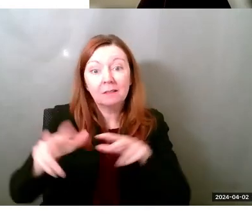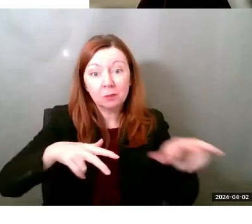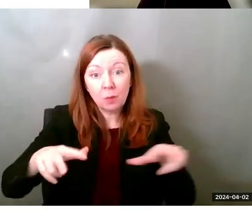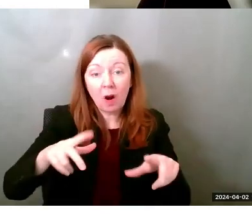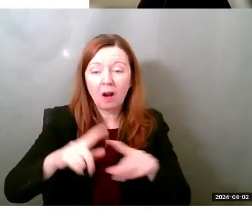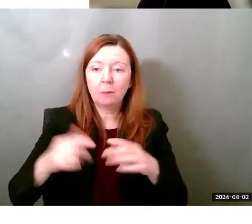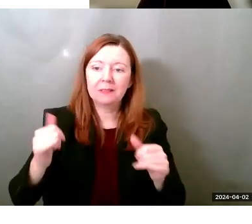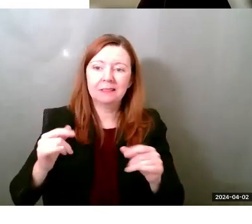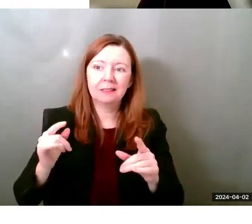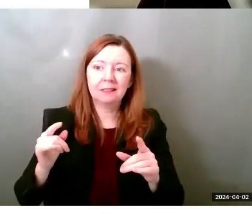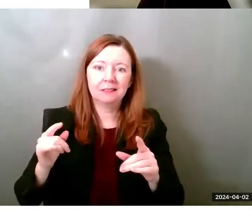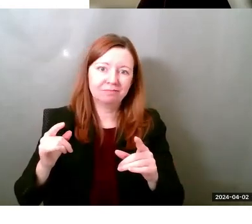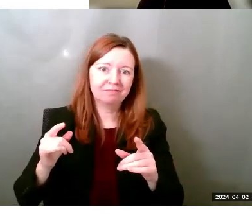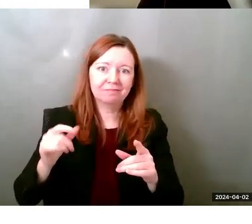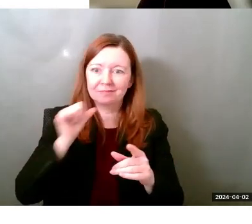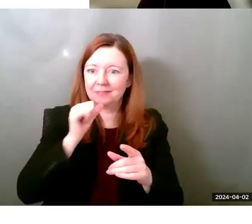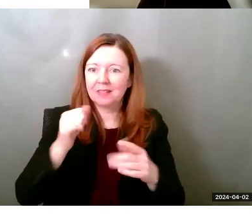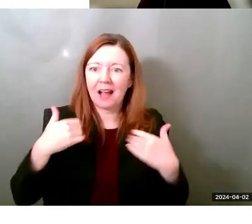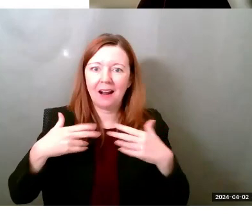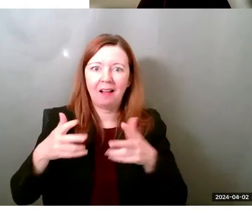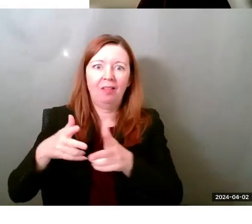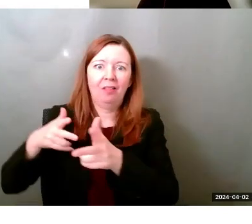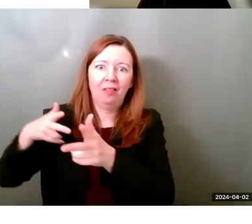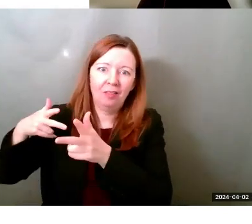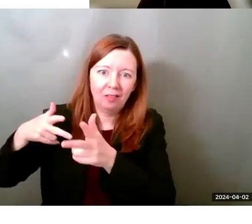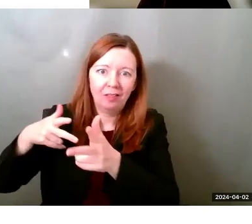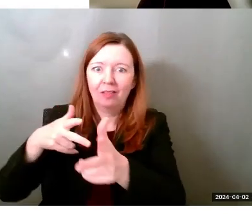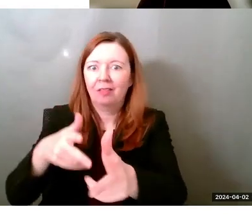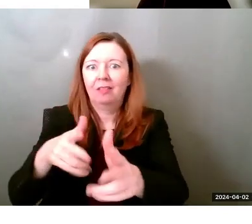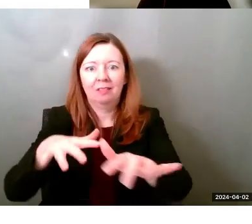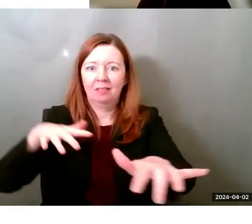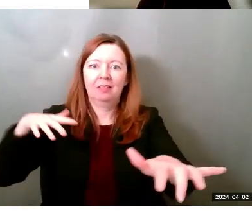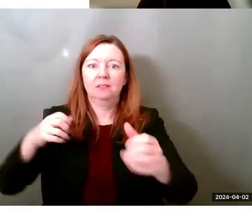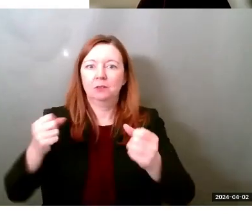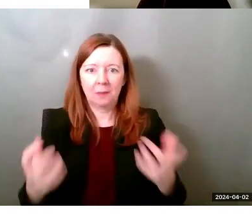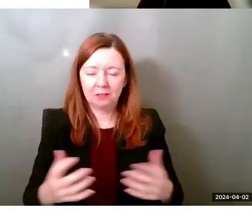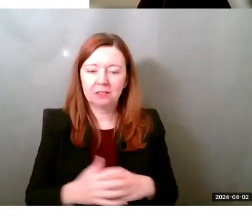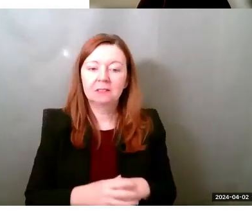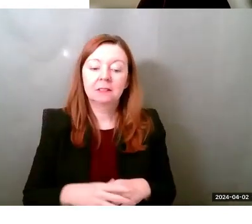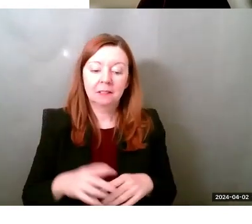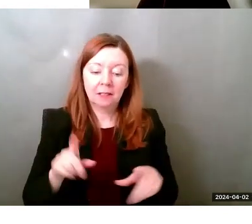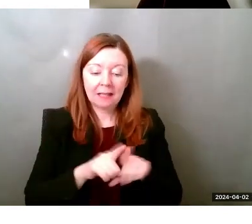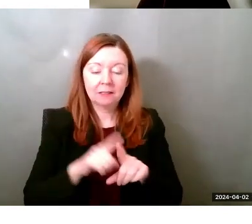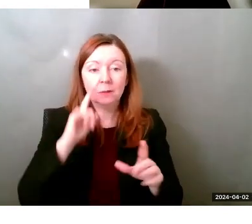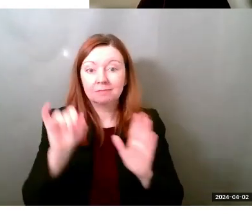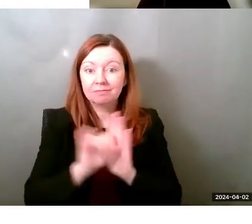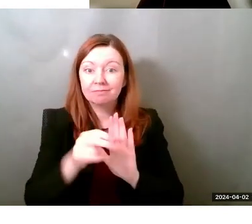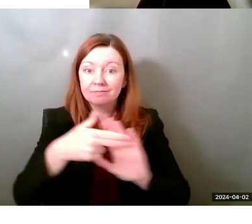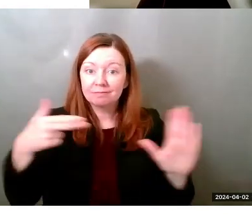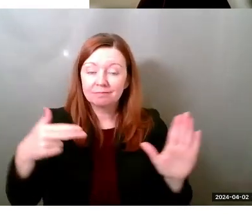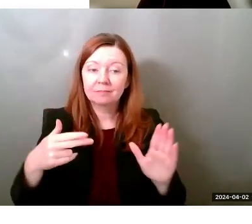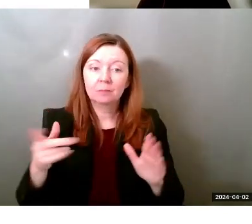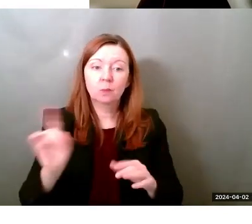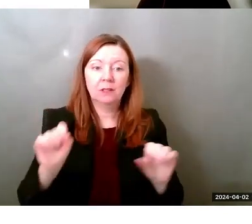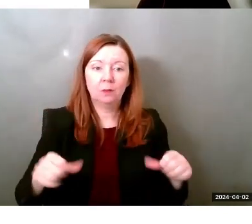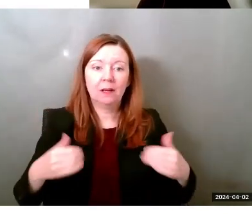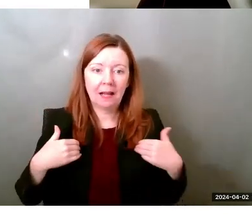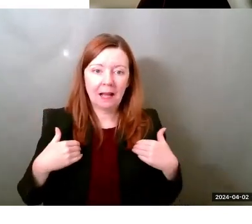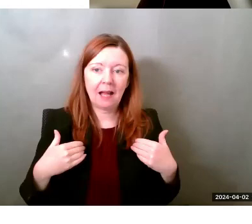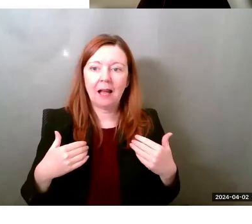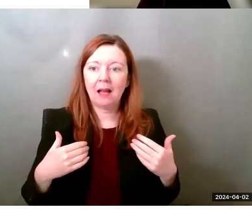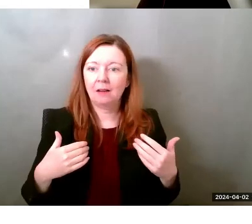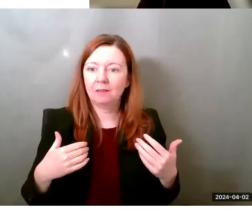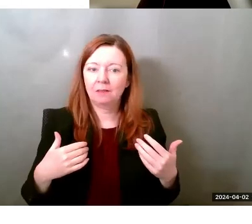still far enough away such that you're not having everyone converge on one place, as well as to identify an area where you could have